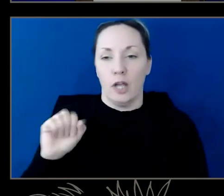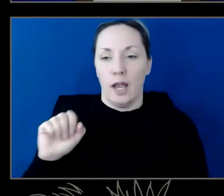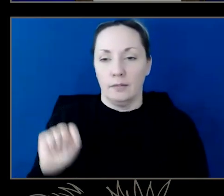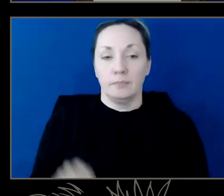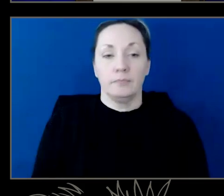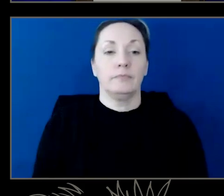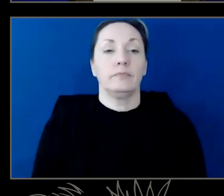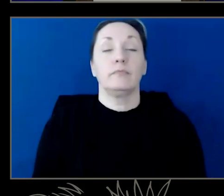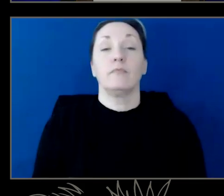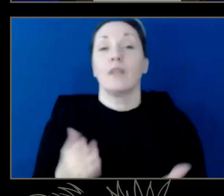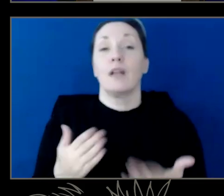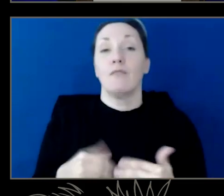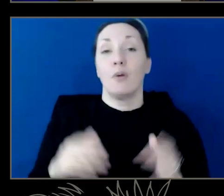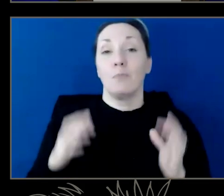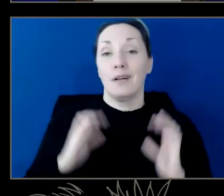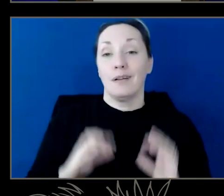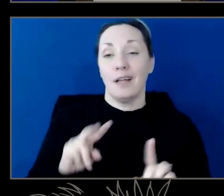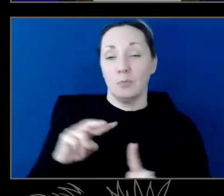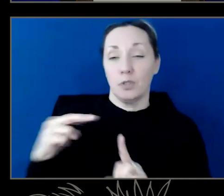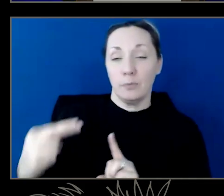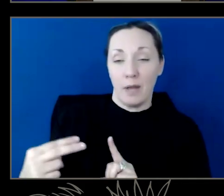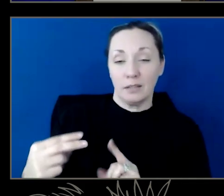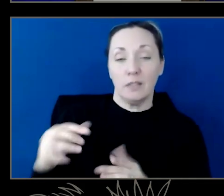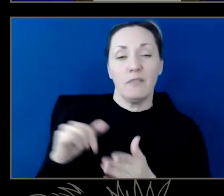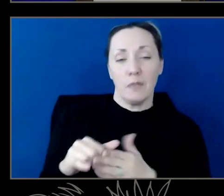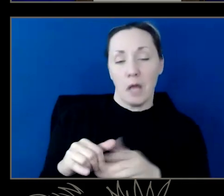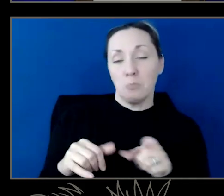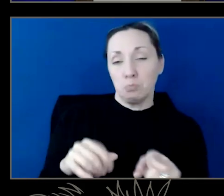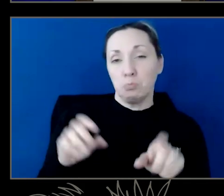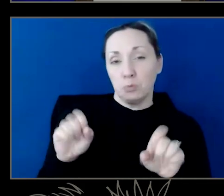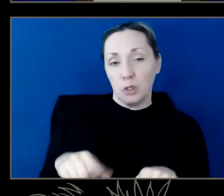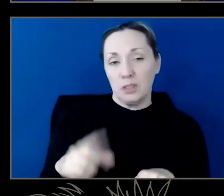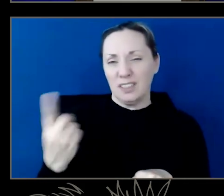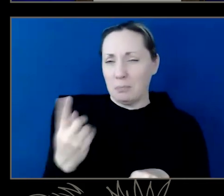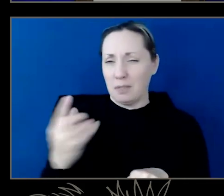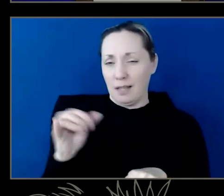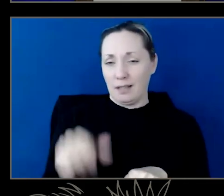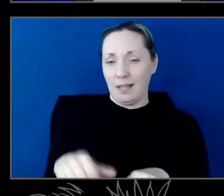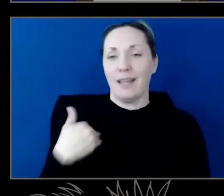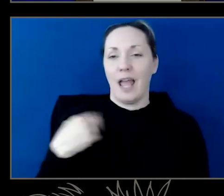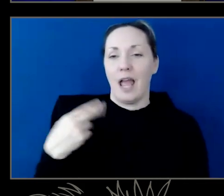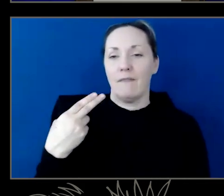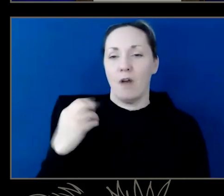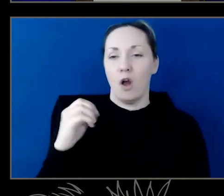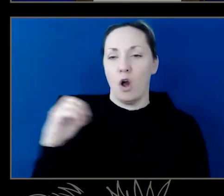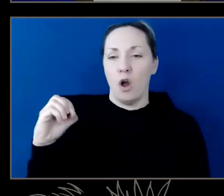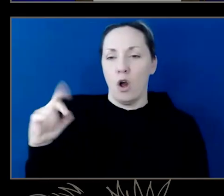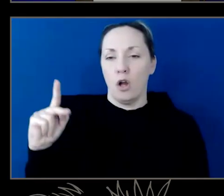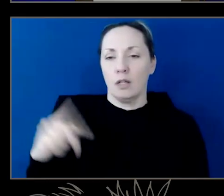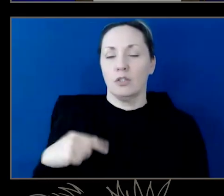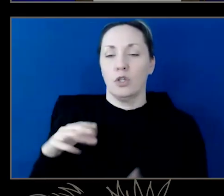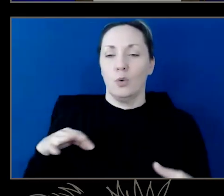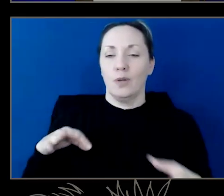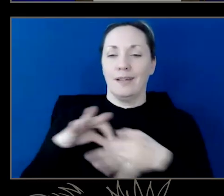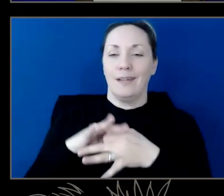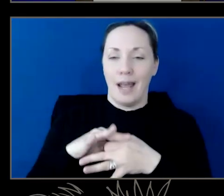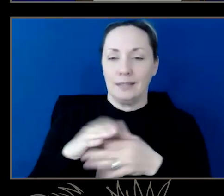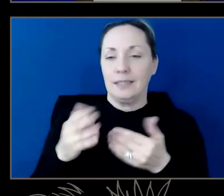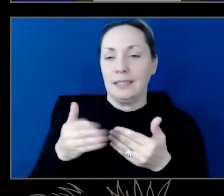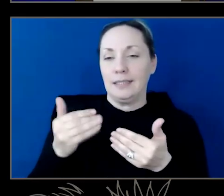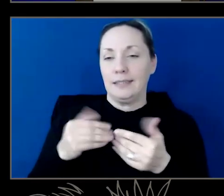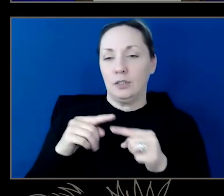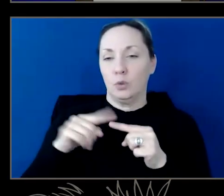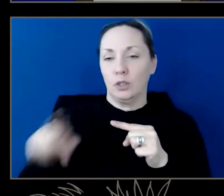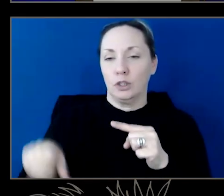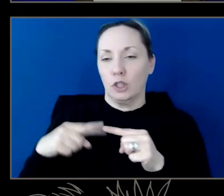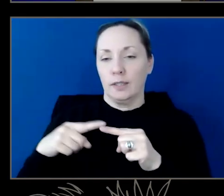From the client's perspective, this could do something like this. They have a hook, so you can connect to the socket easily. And